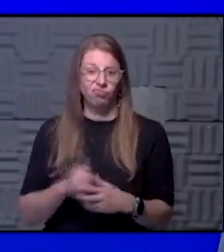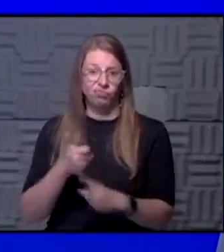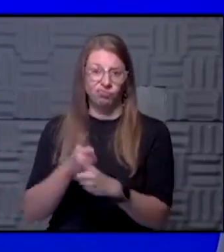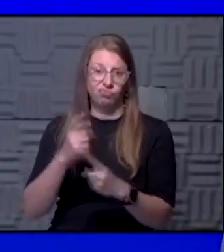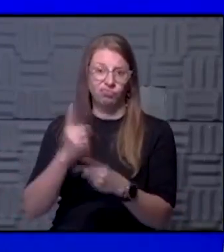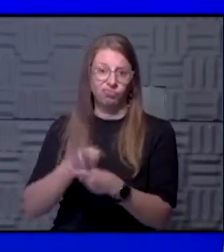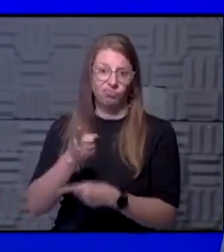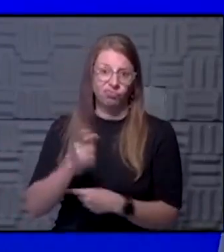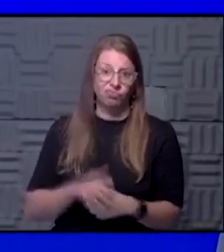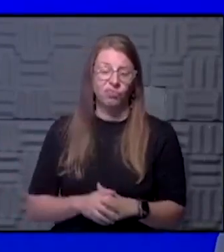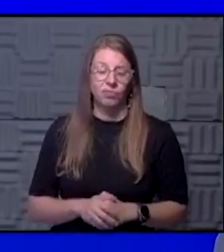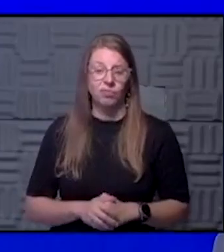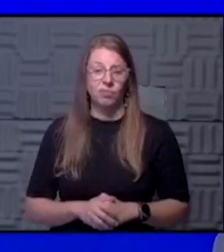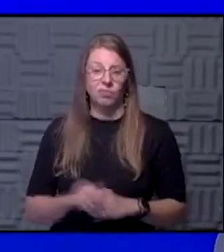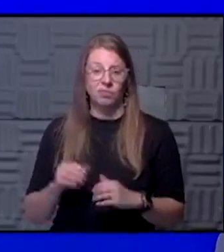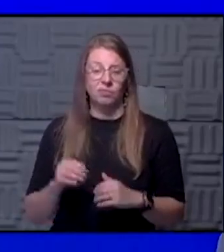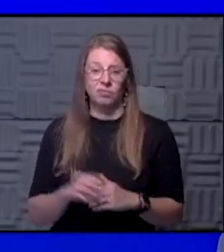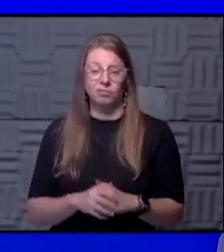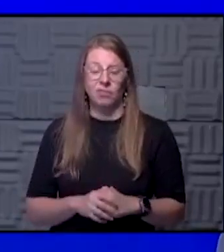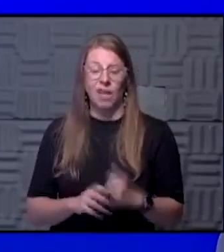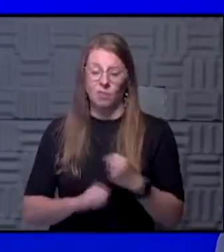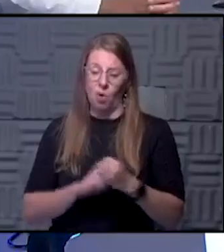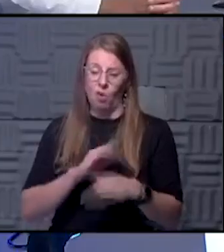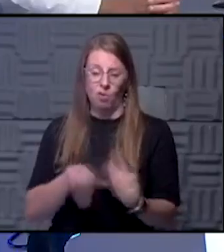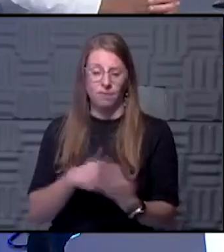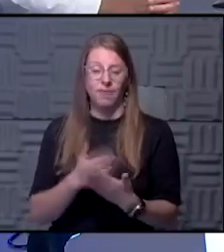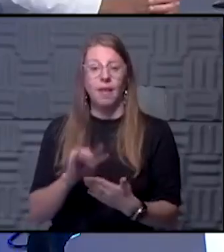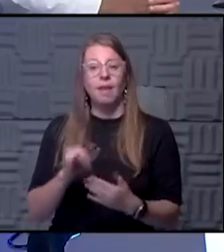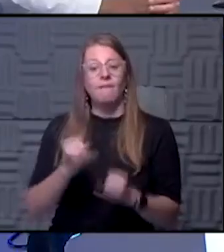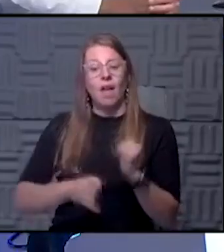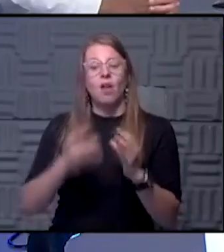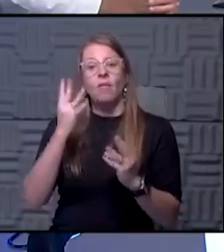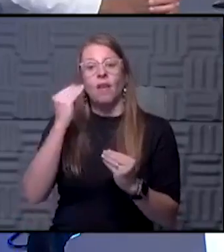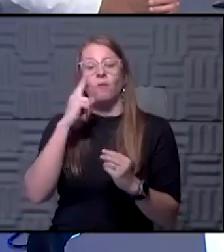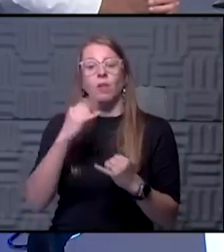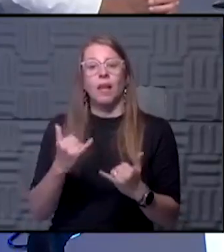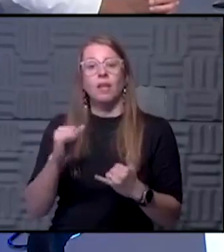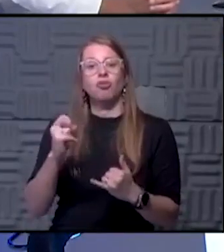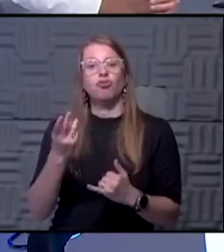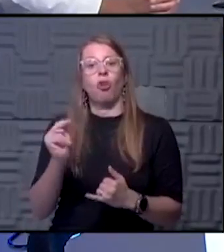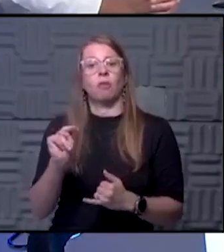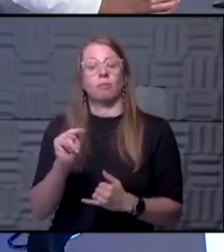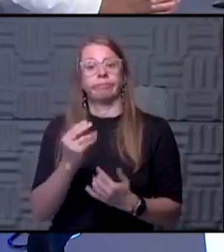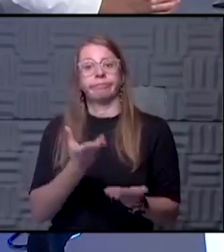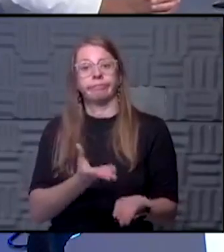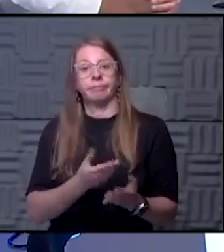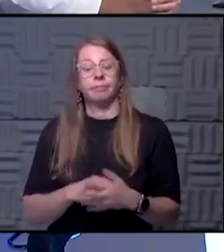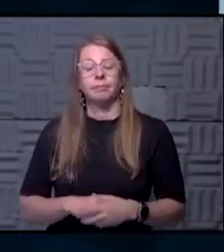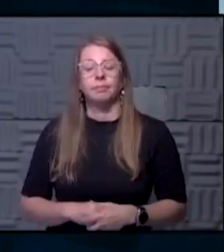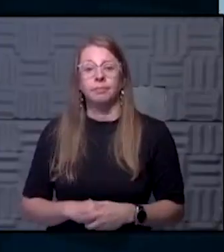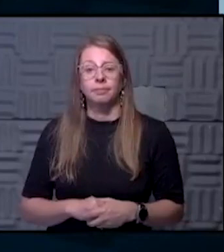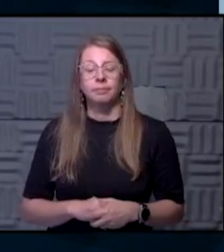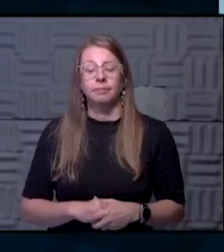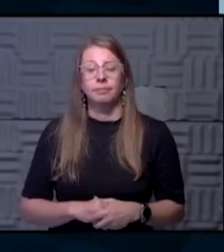so I would kind of support all that. All right, so final thoughts for today. John, final thoughts?